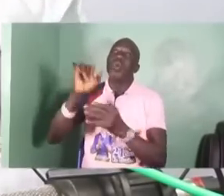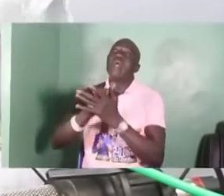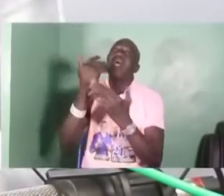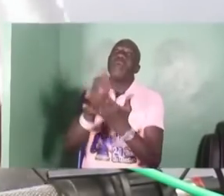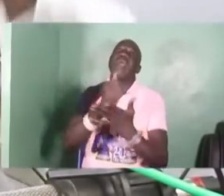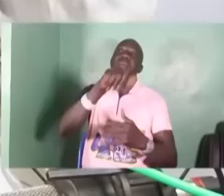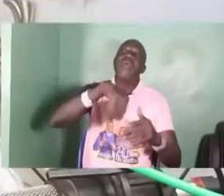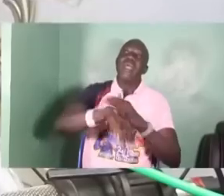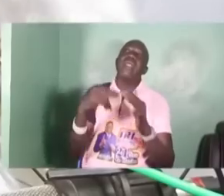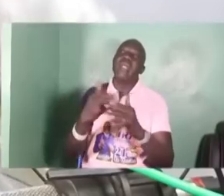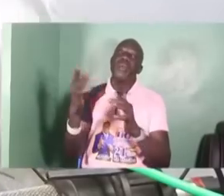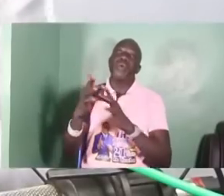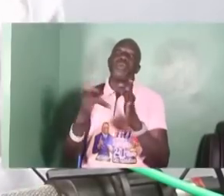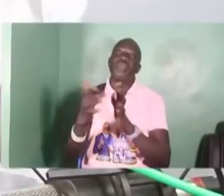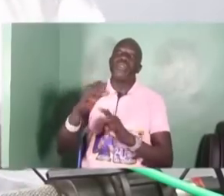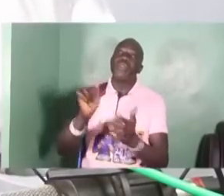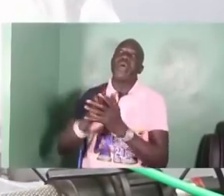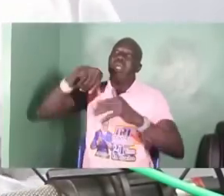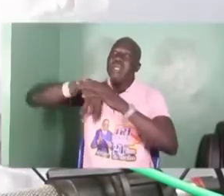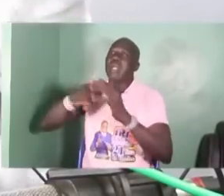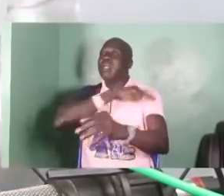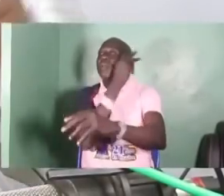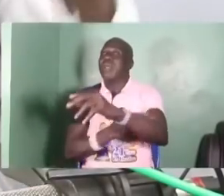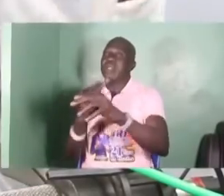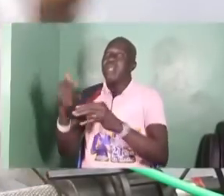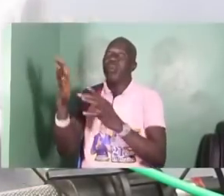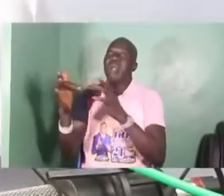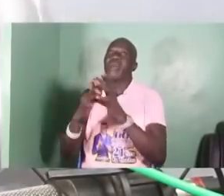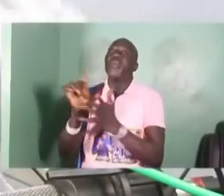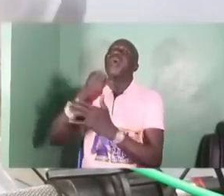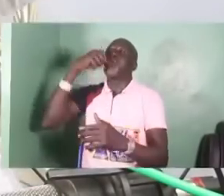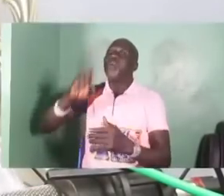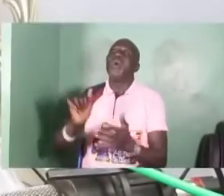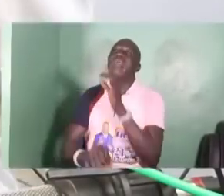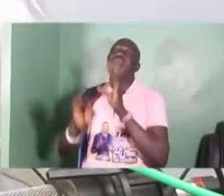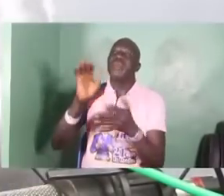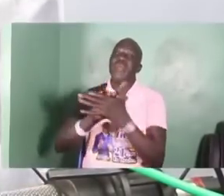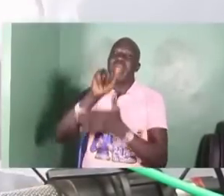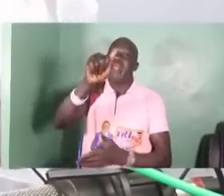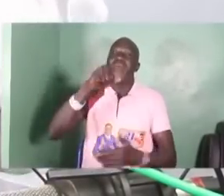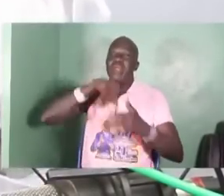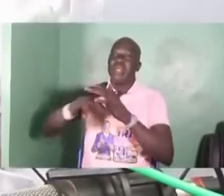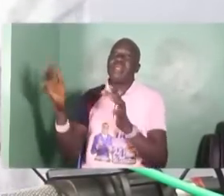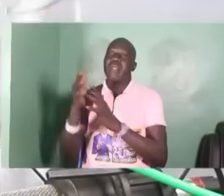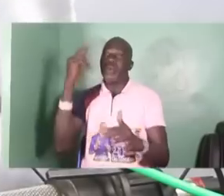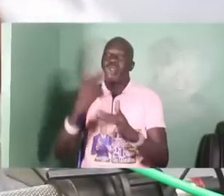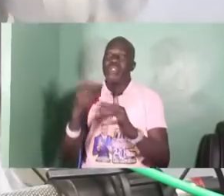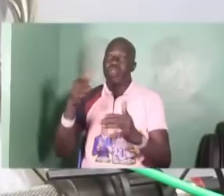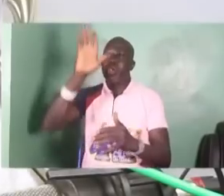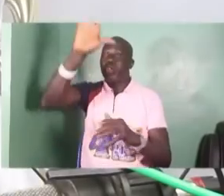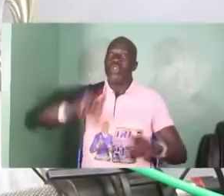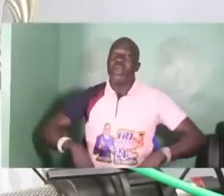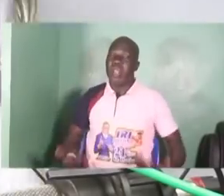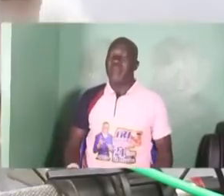amen. In the name of Jesus. I command. If you believe, in the name